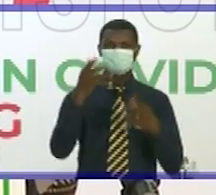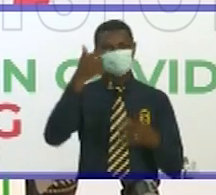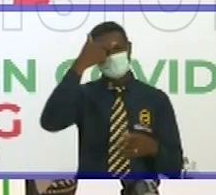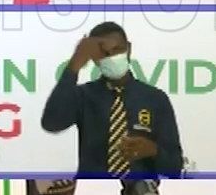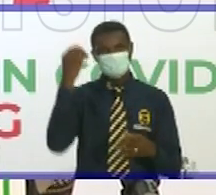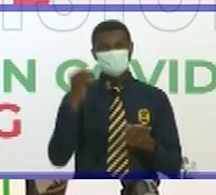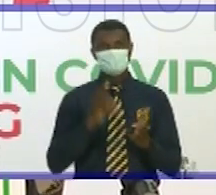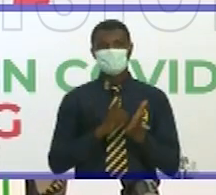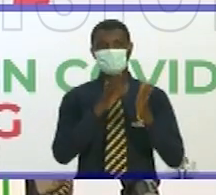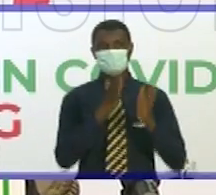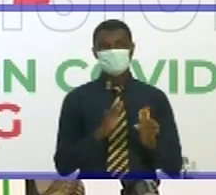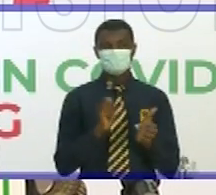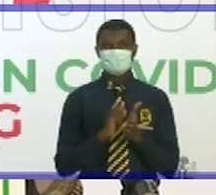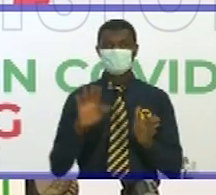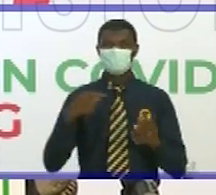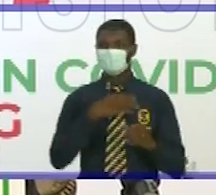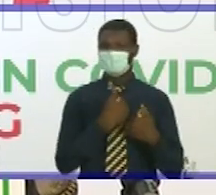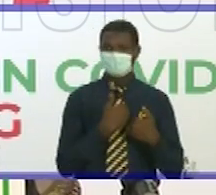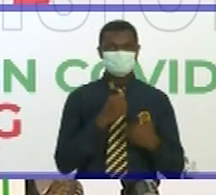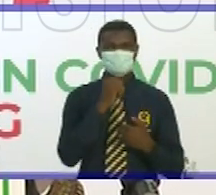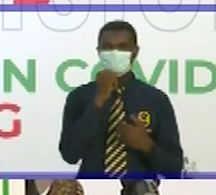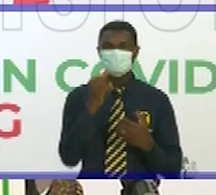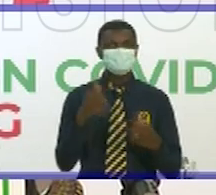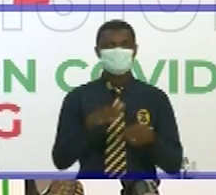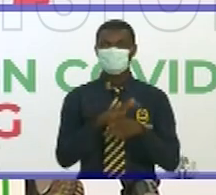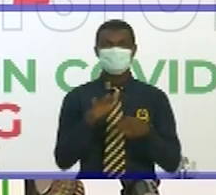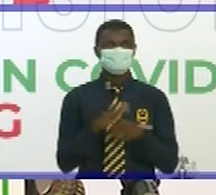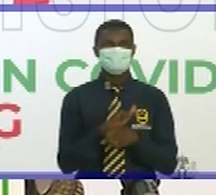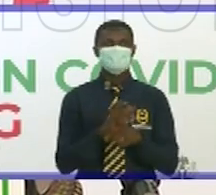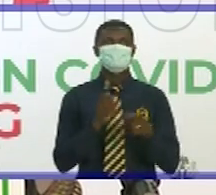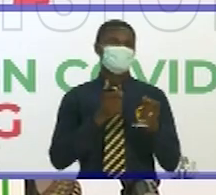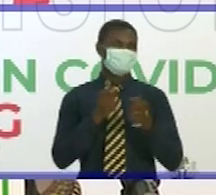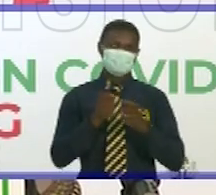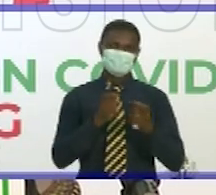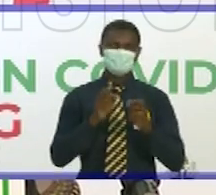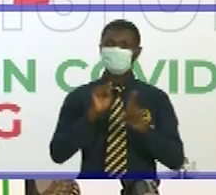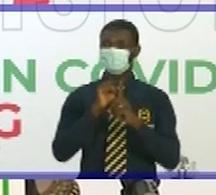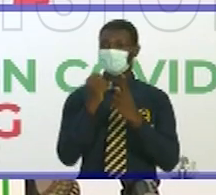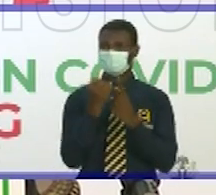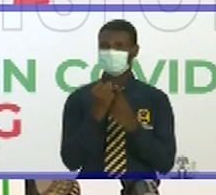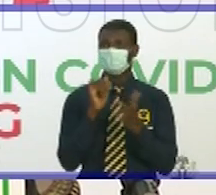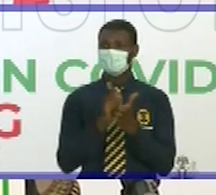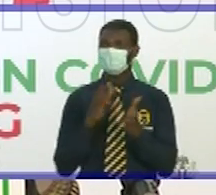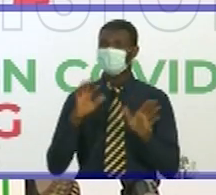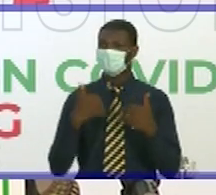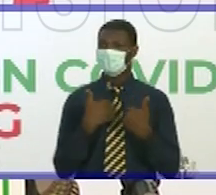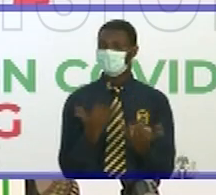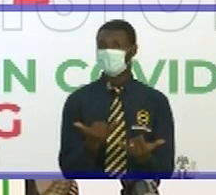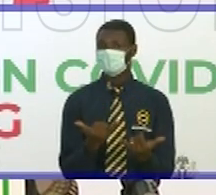gan won o to lati ka oju nkan to wa nle ta ba tun